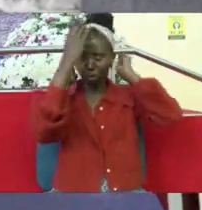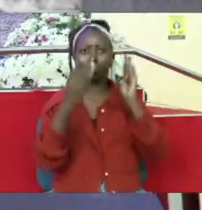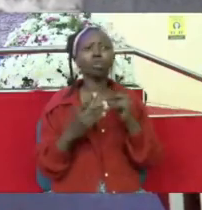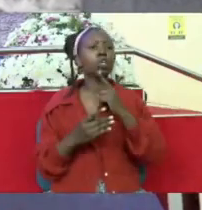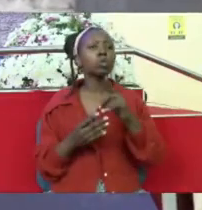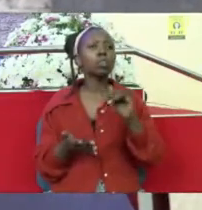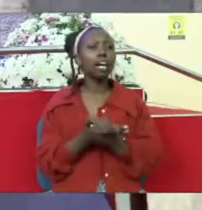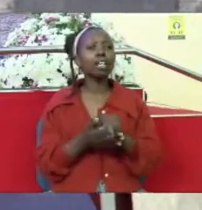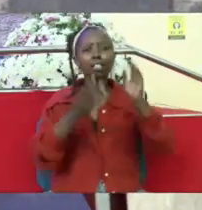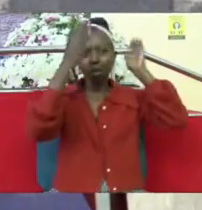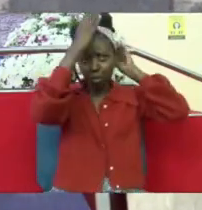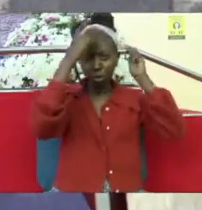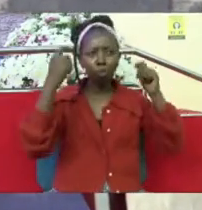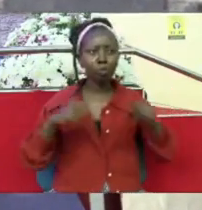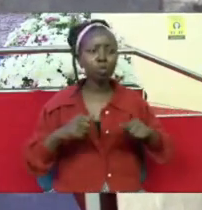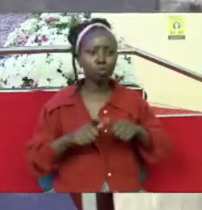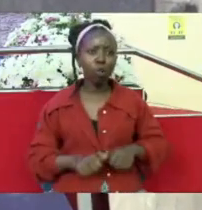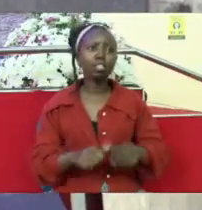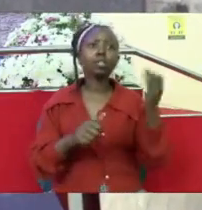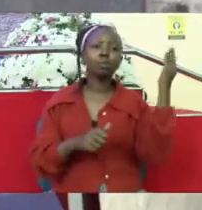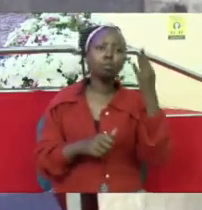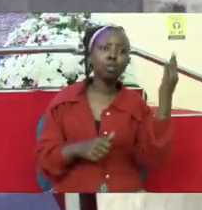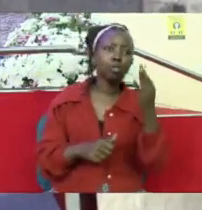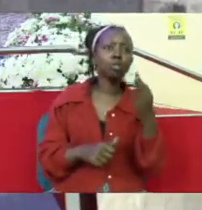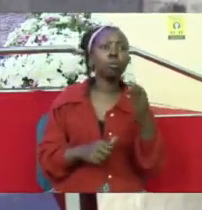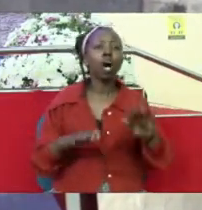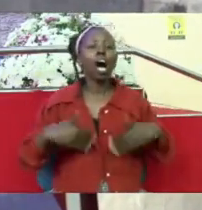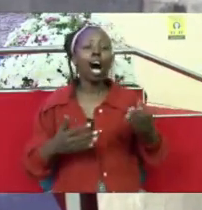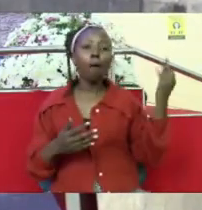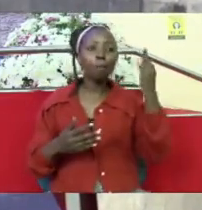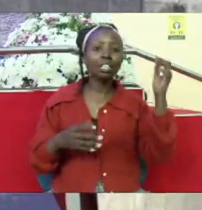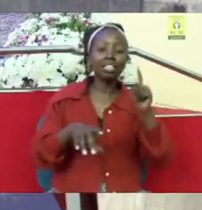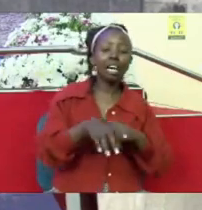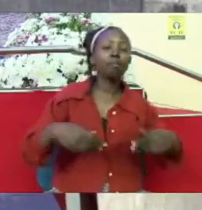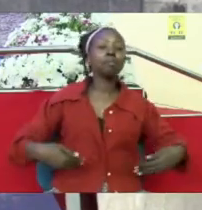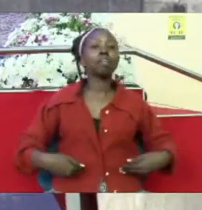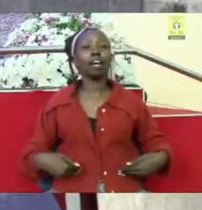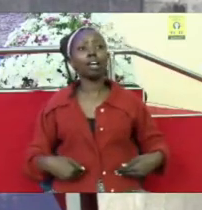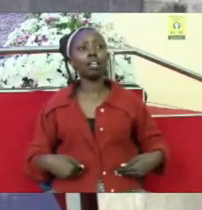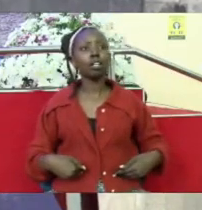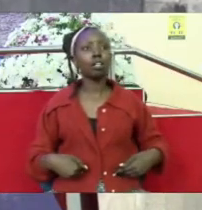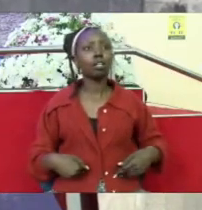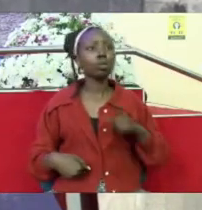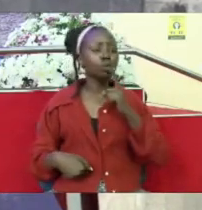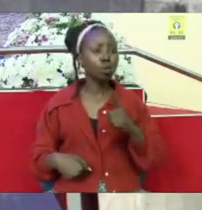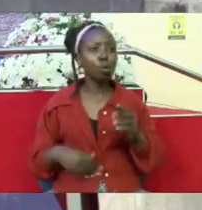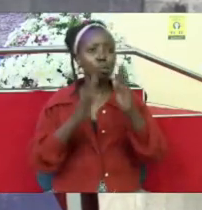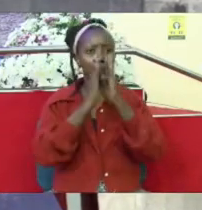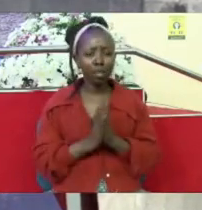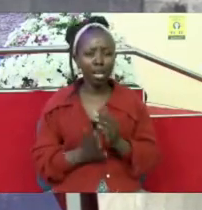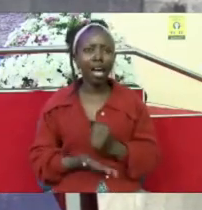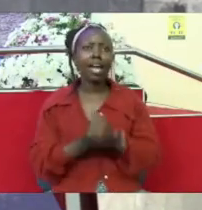bishop can still preach. Ili askofu wake aweze kuomba. He used to preach when he was young. Jinsi alivyokuwa akiomba. Because prayer propels. Kwa sababu maombi. Prayer